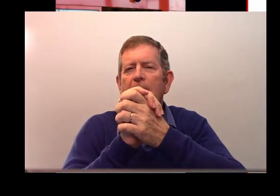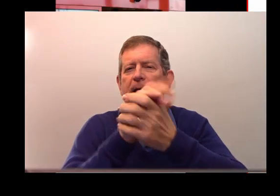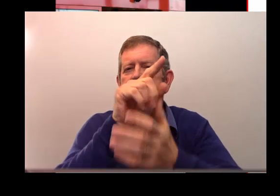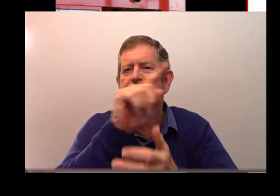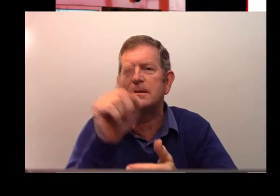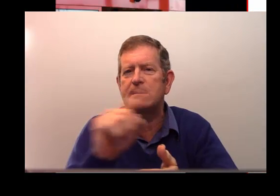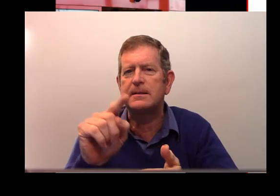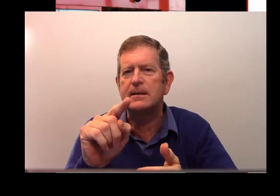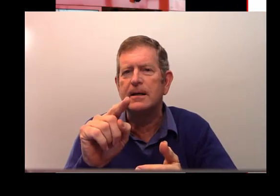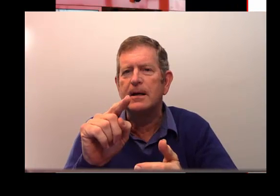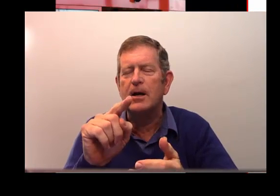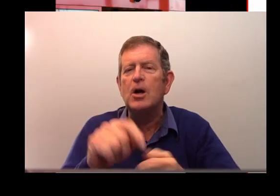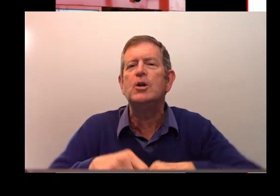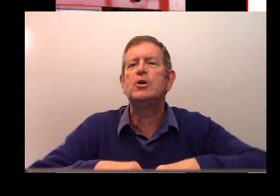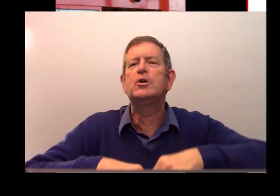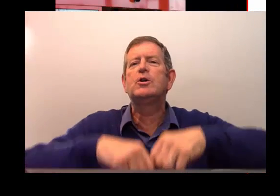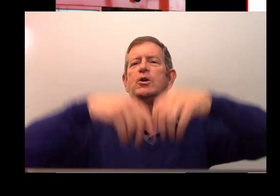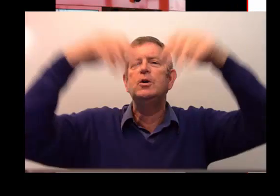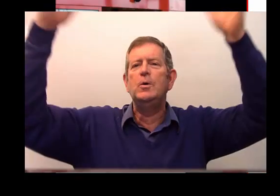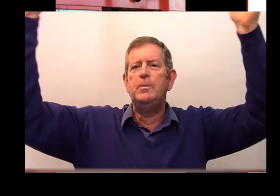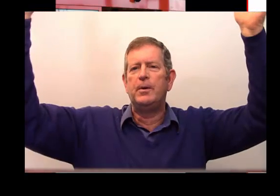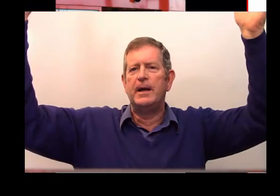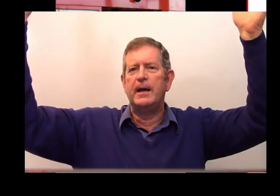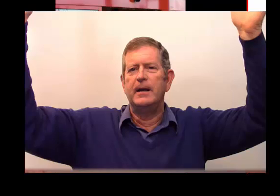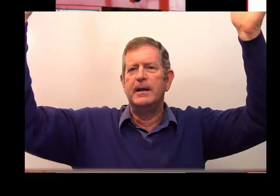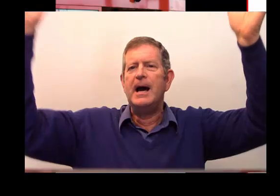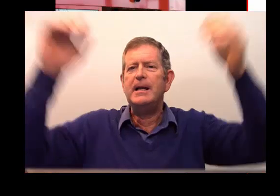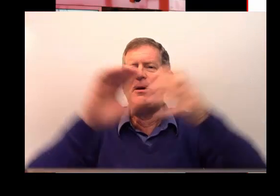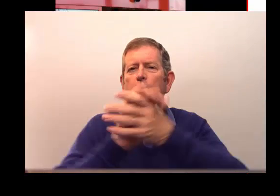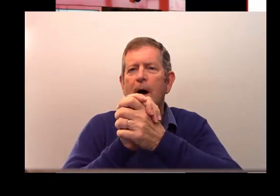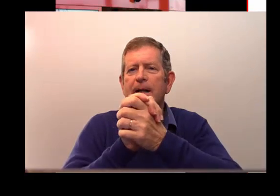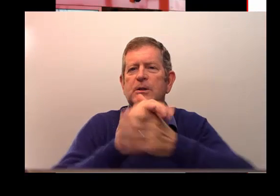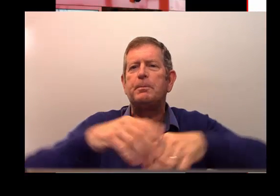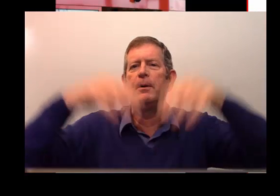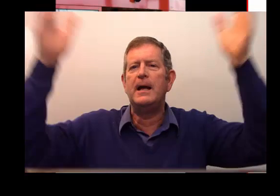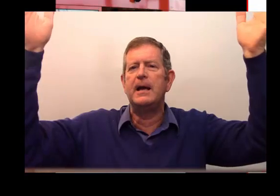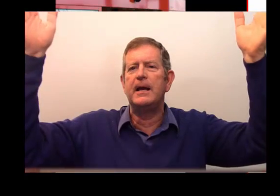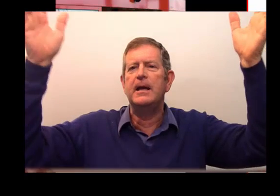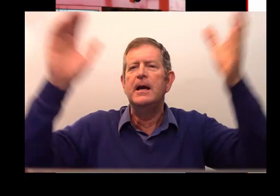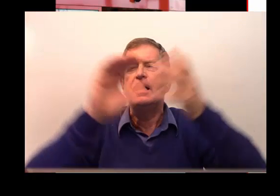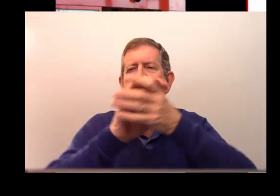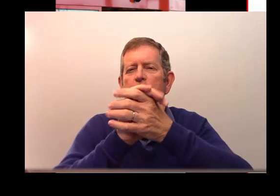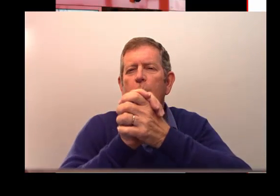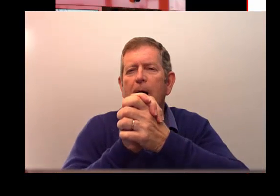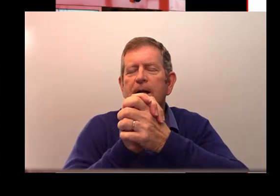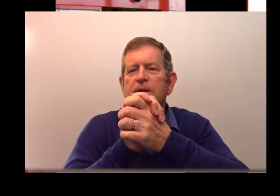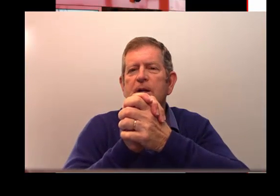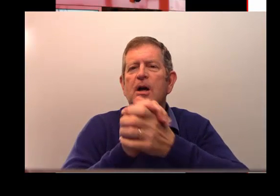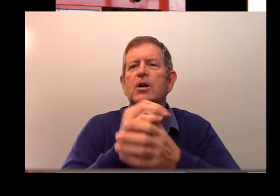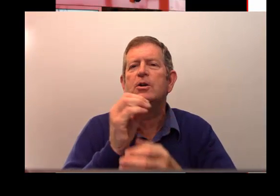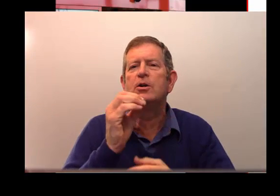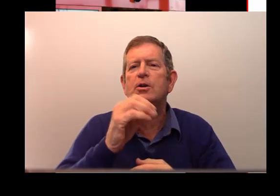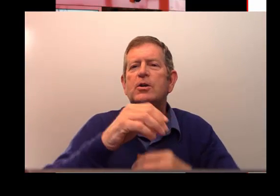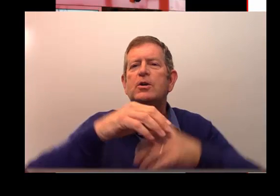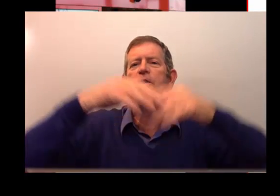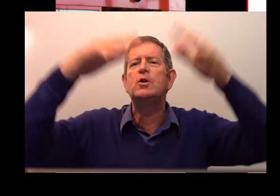He wants to play. Not he wants play. He